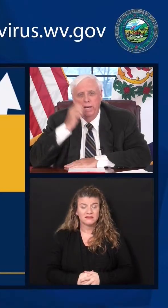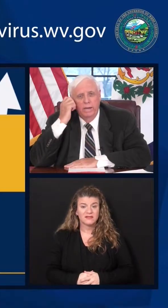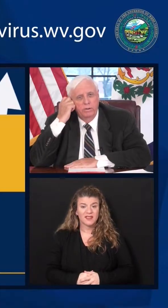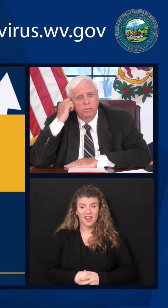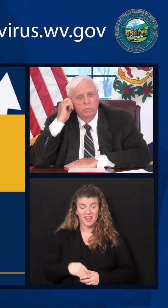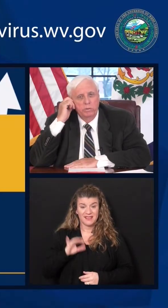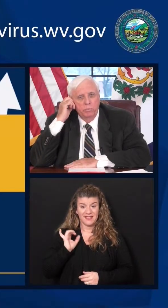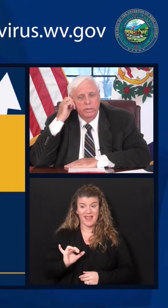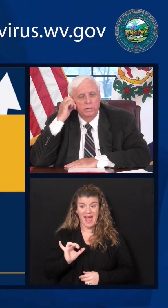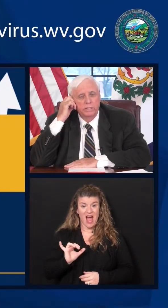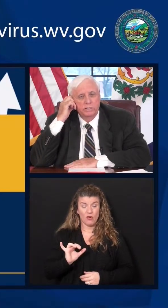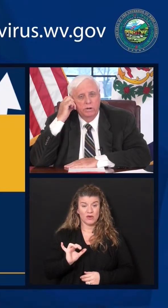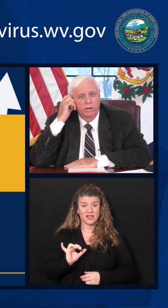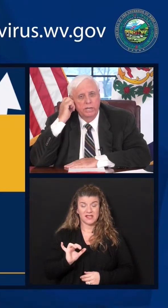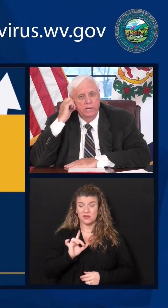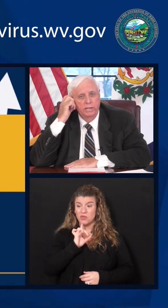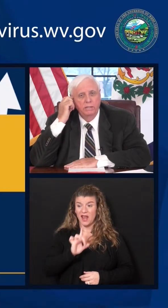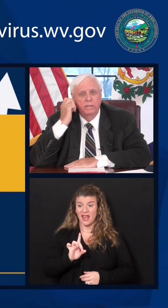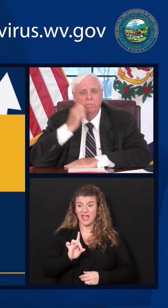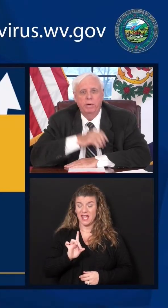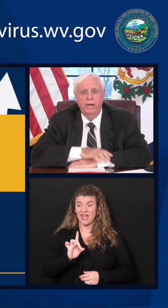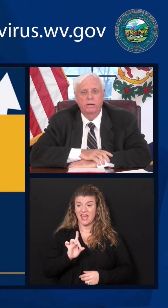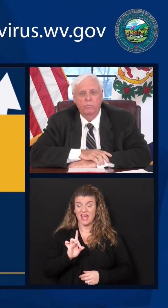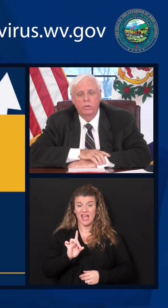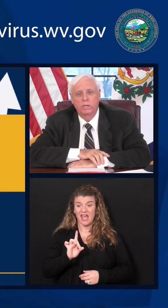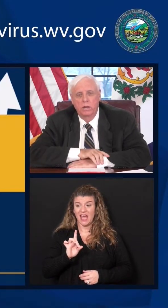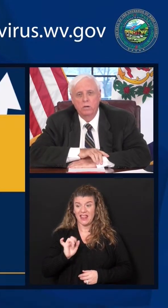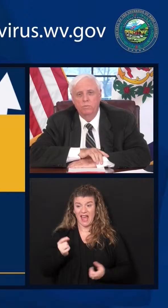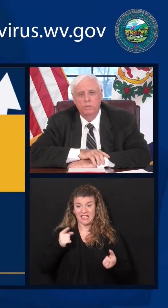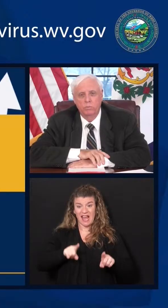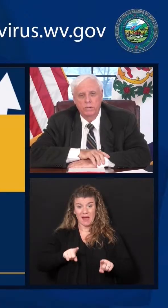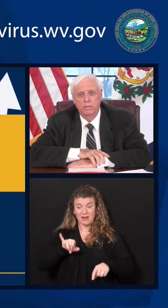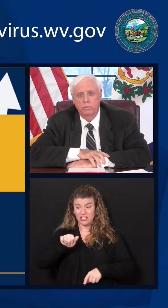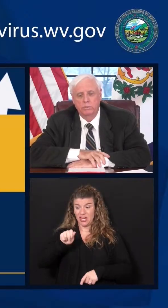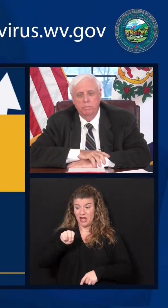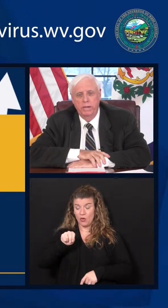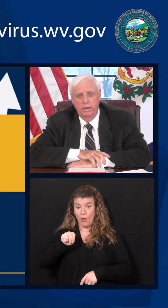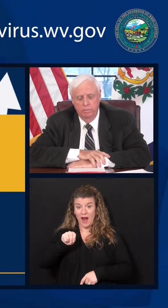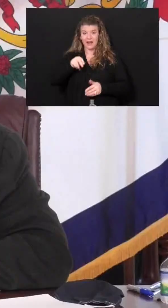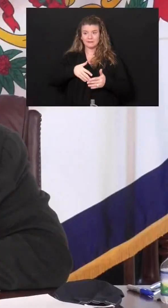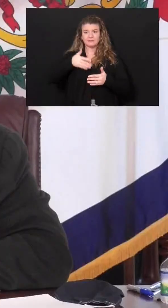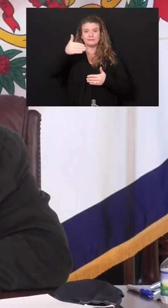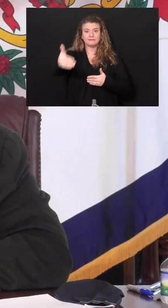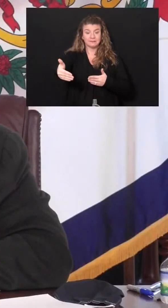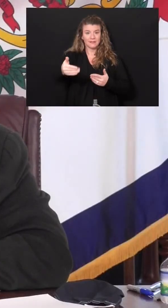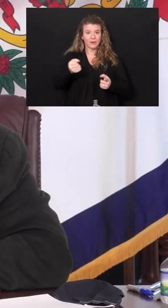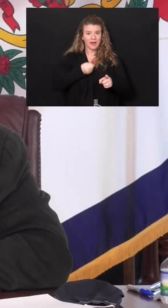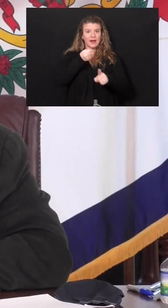before now did we really start getting the impact of what COVID really was about.